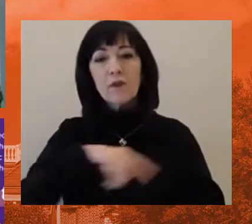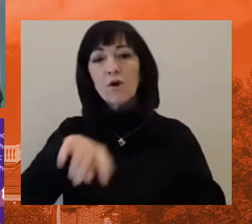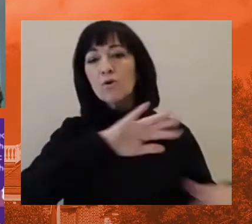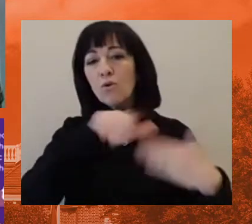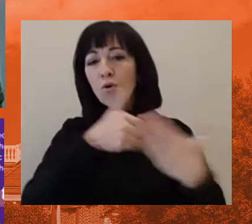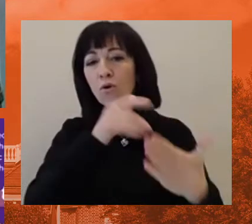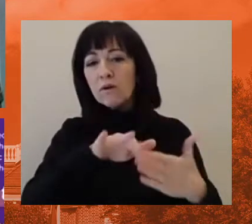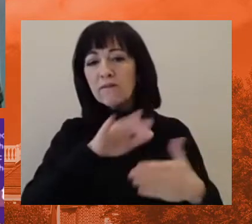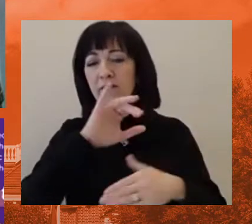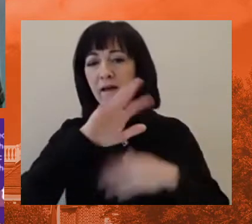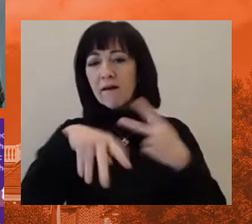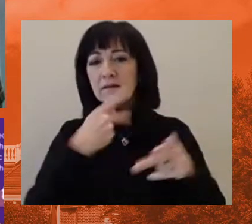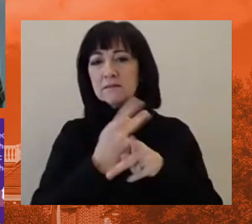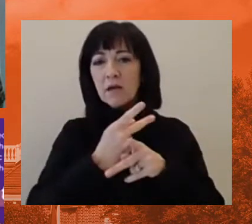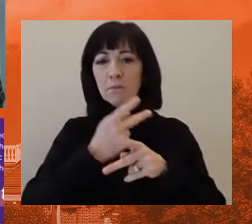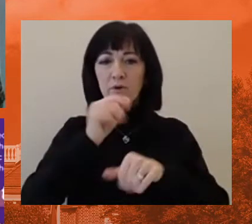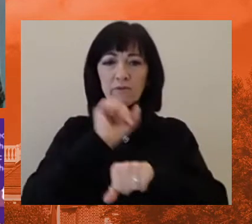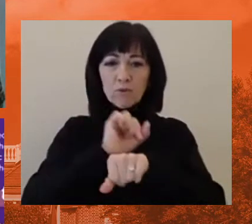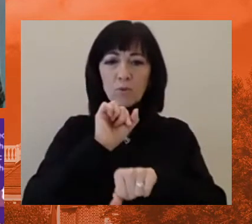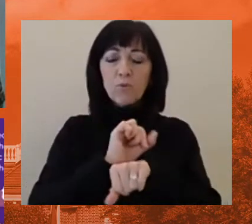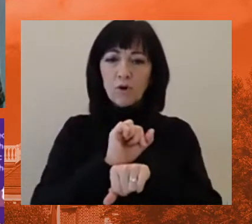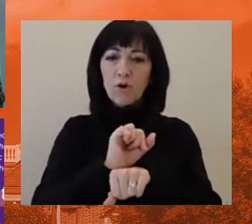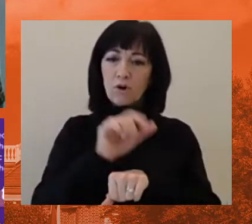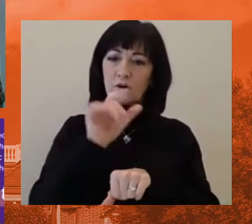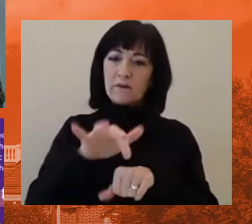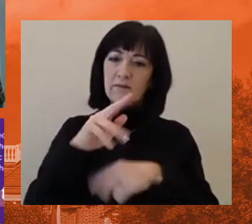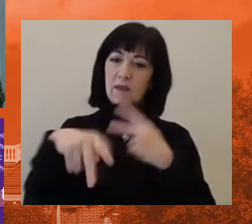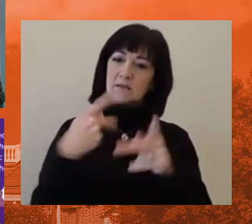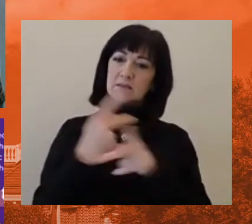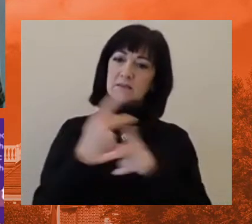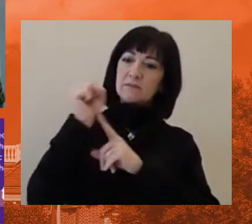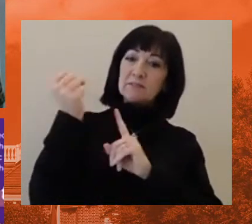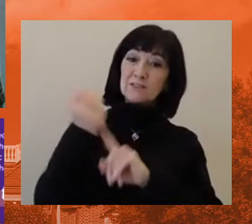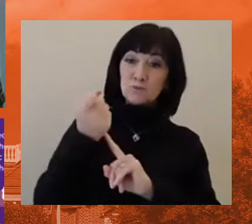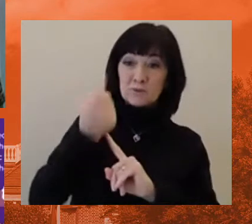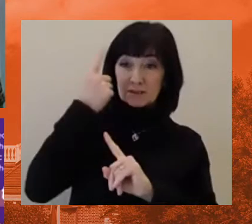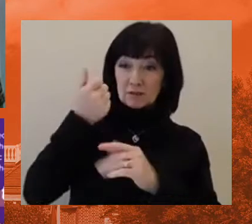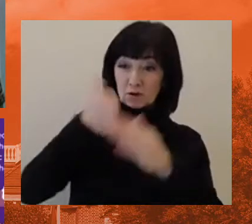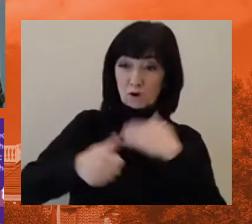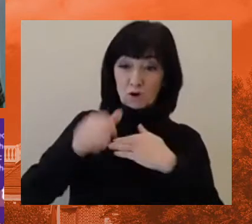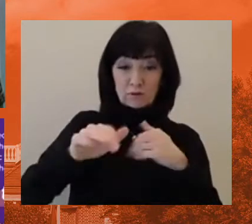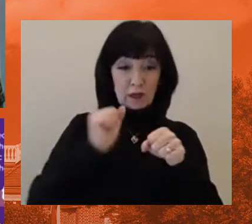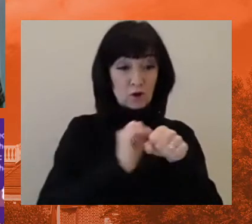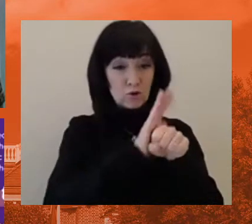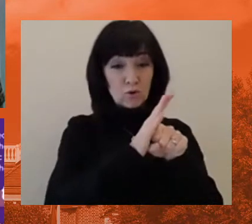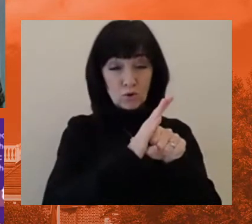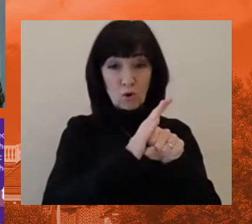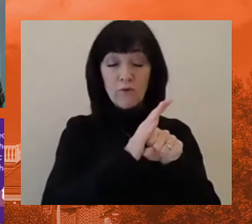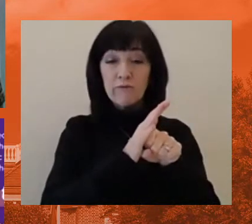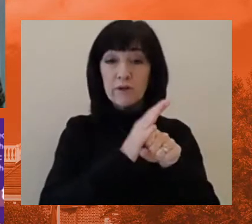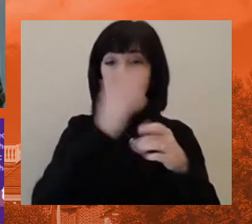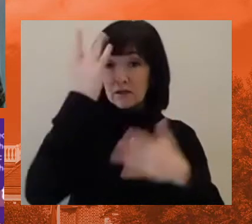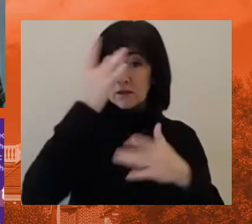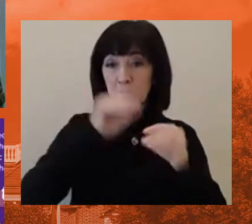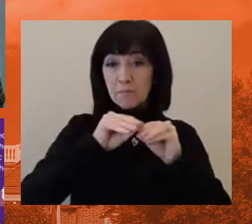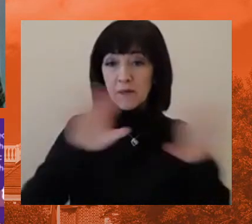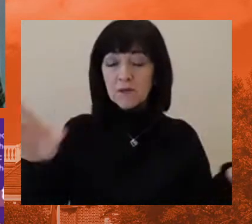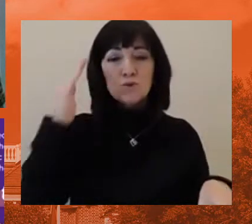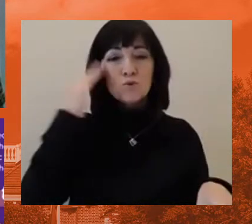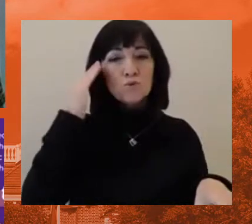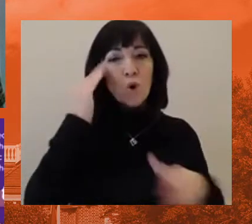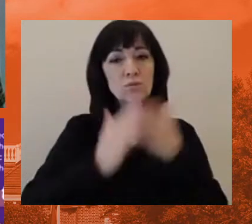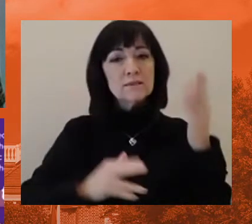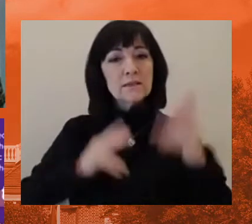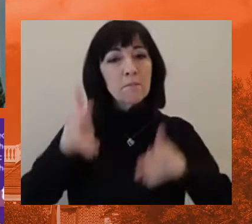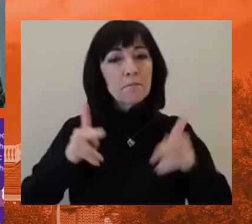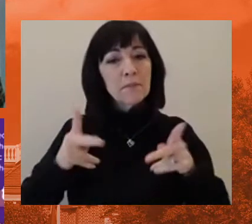difficult problem under the circumstances of the COVID-19 pandemic. We know that we have greater tension within